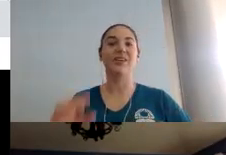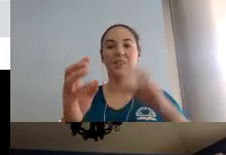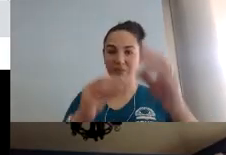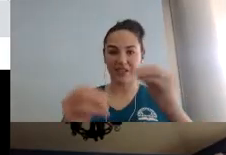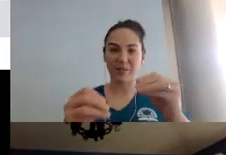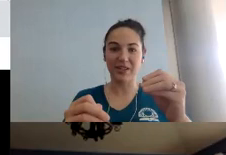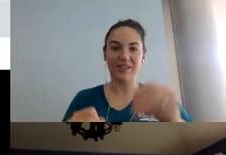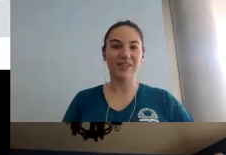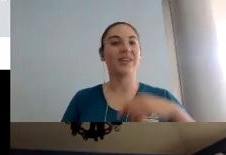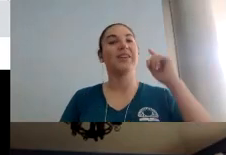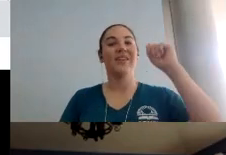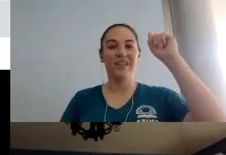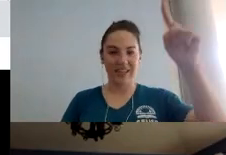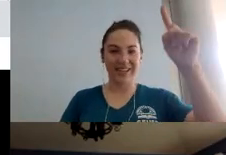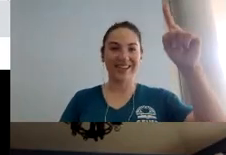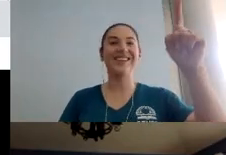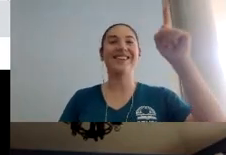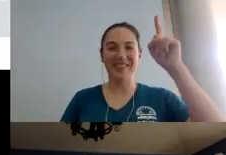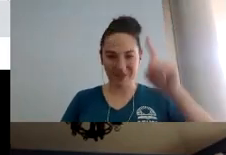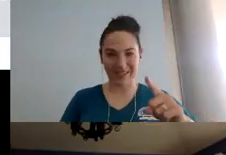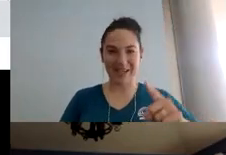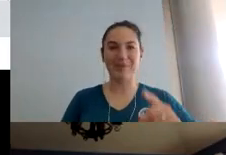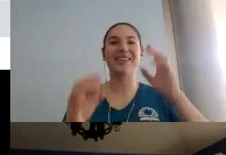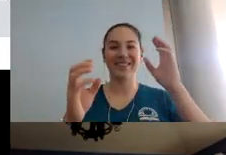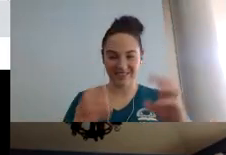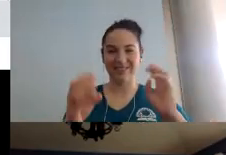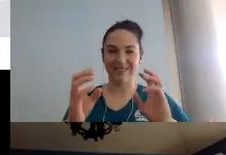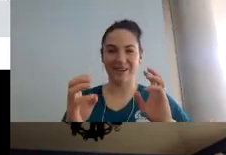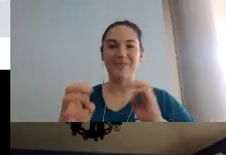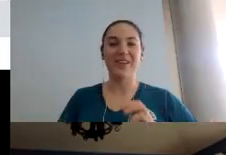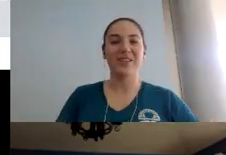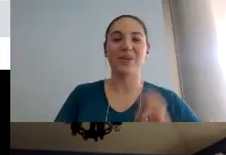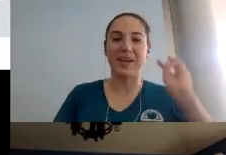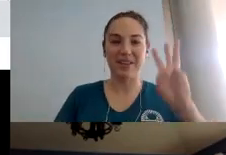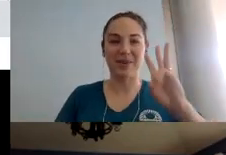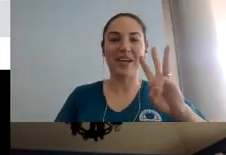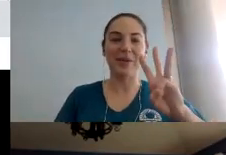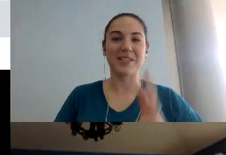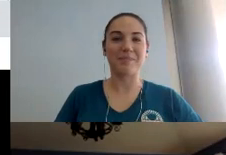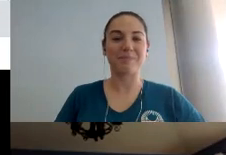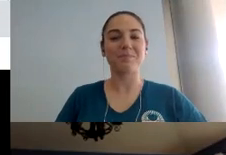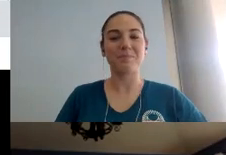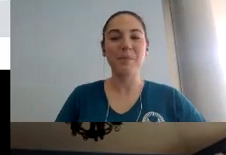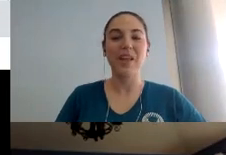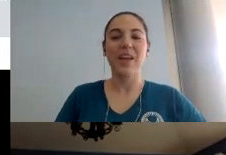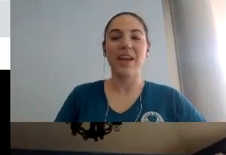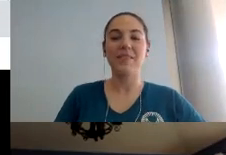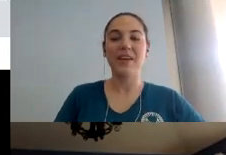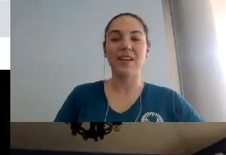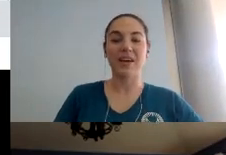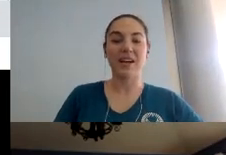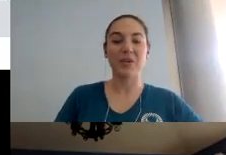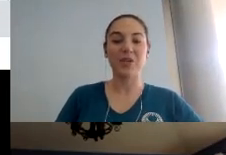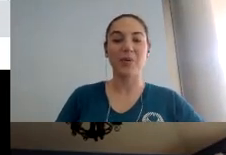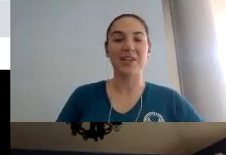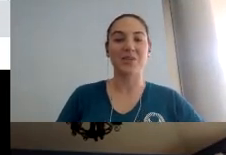topic, make a topic, click it again, make a topic, okay? So add 3 topics. And